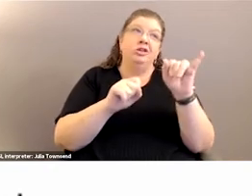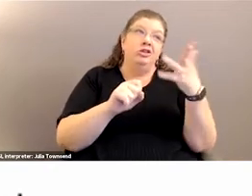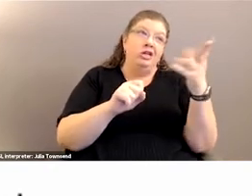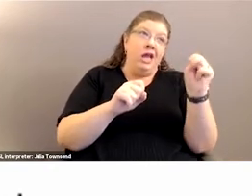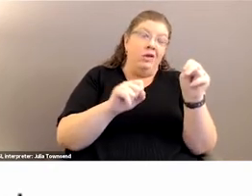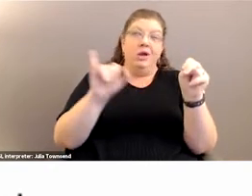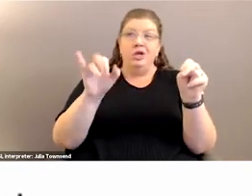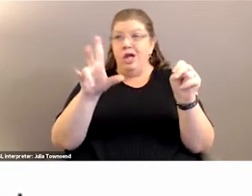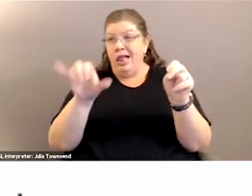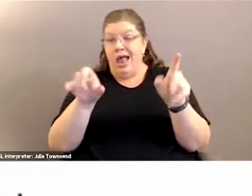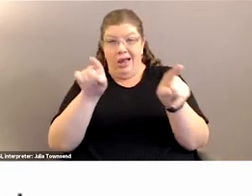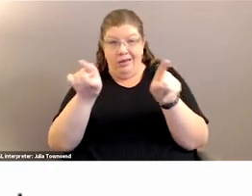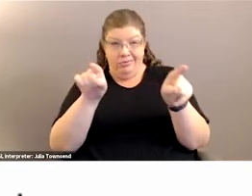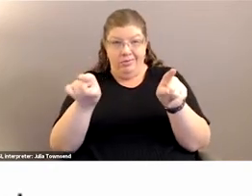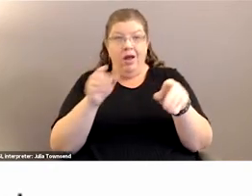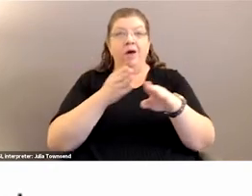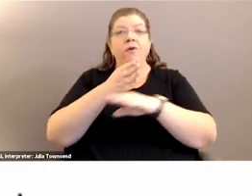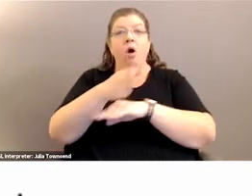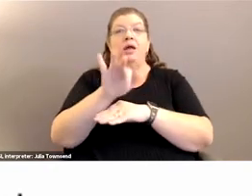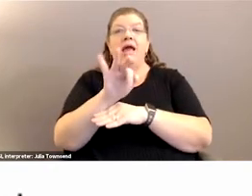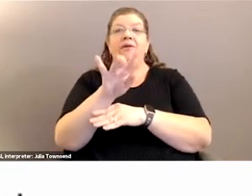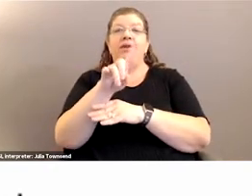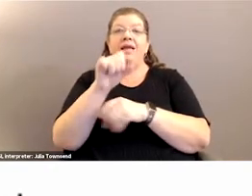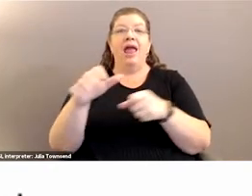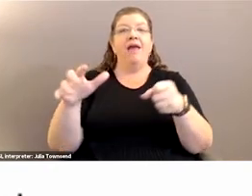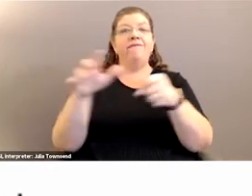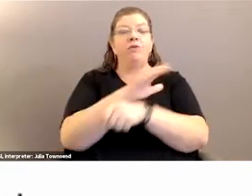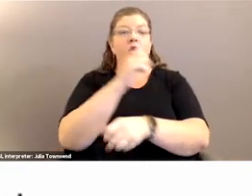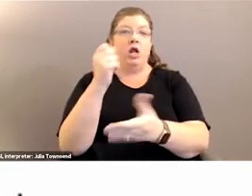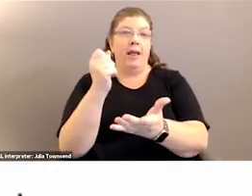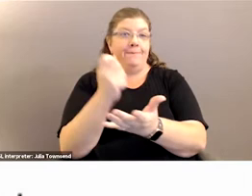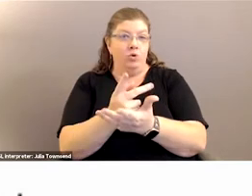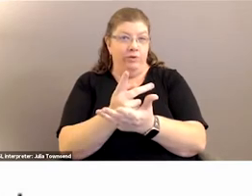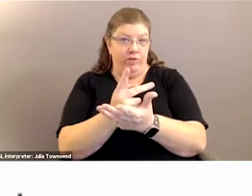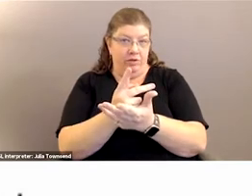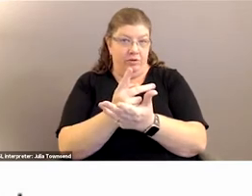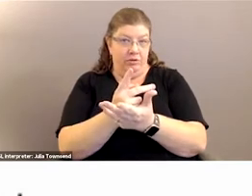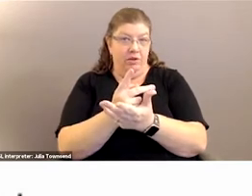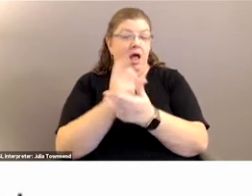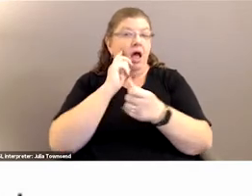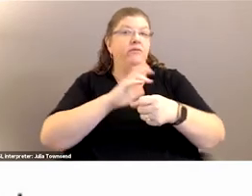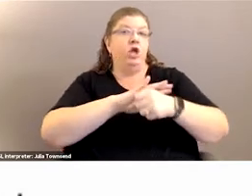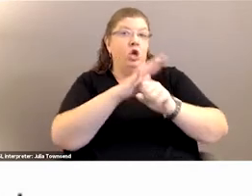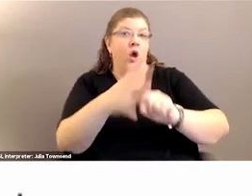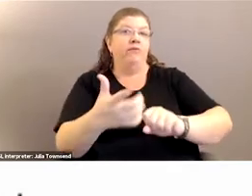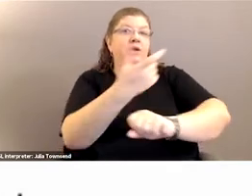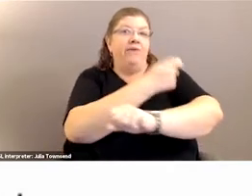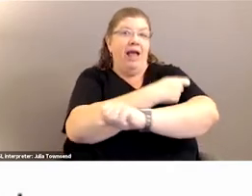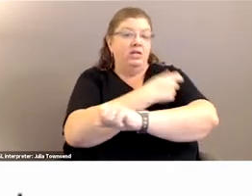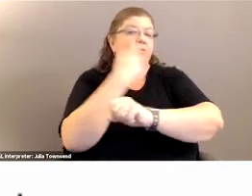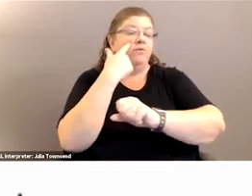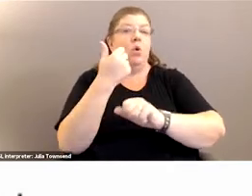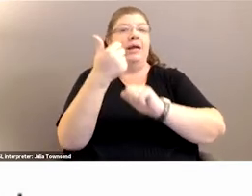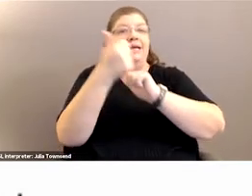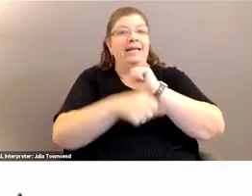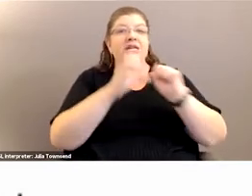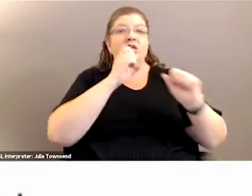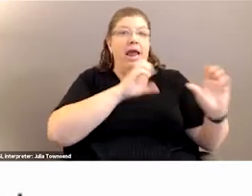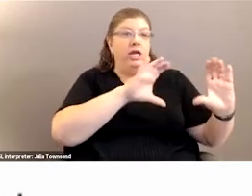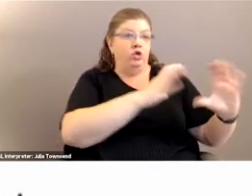july following the fda's full approval of the covet vaccine for each age